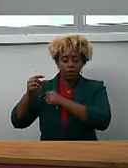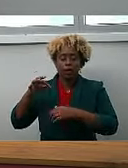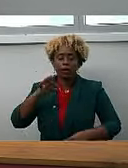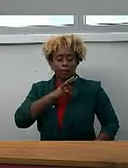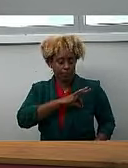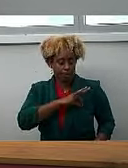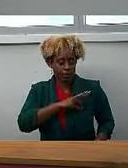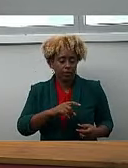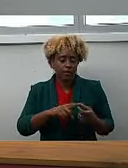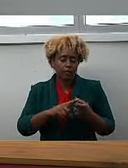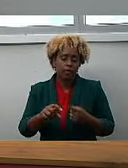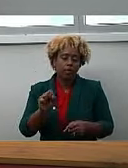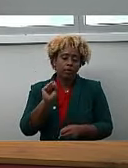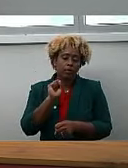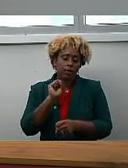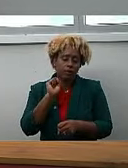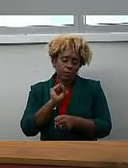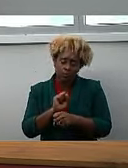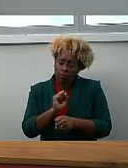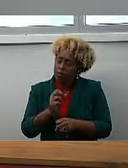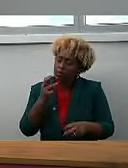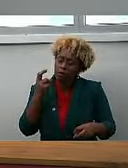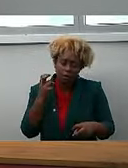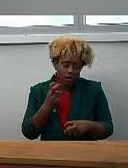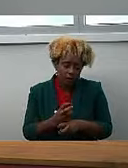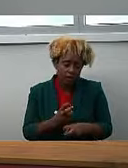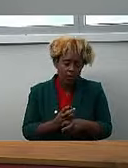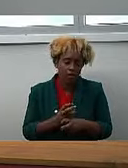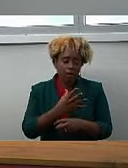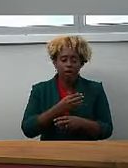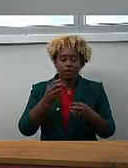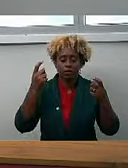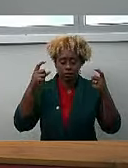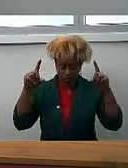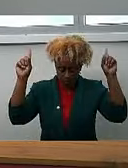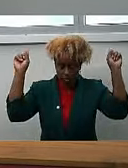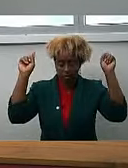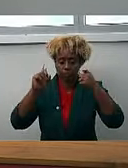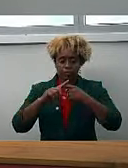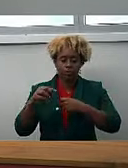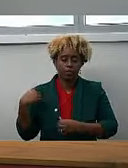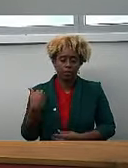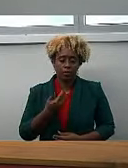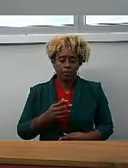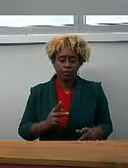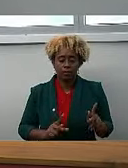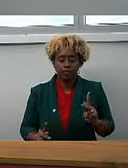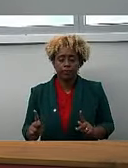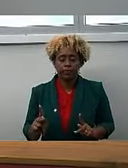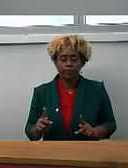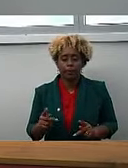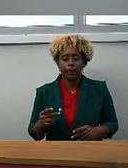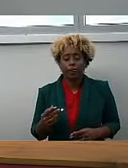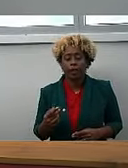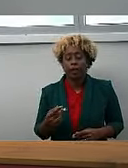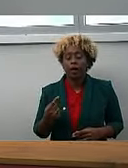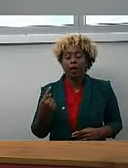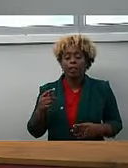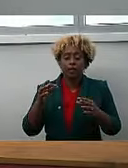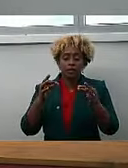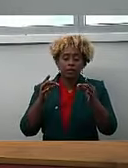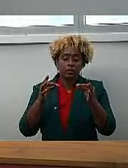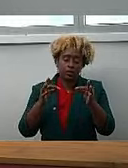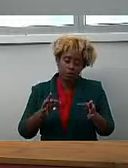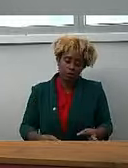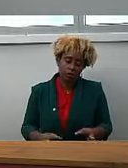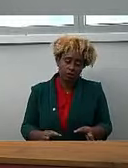hard work, resilience, and success of our people. The decision to sell, buy a